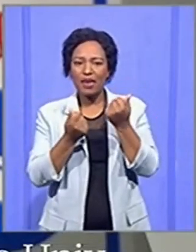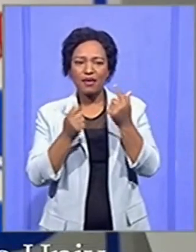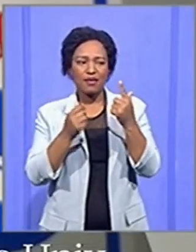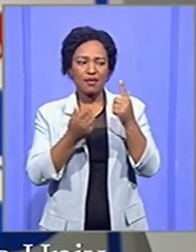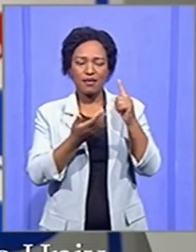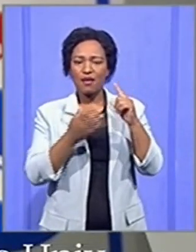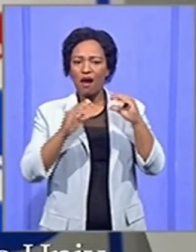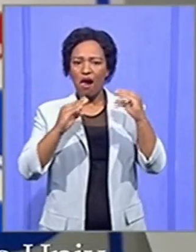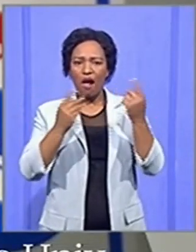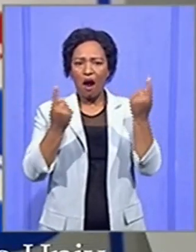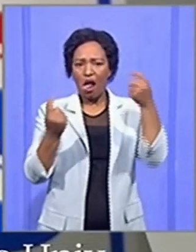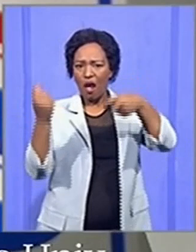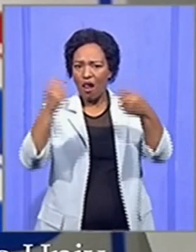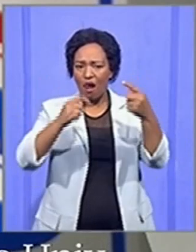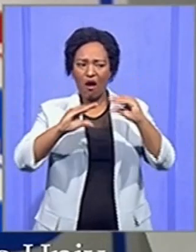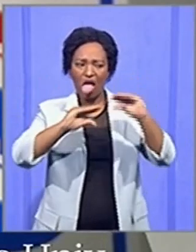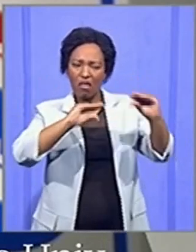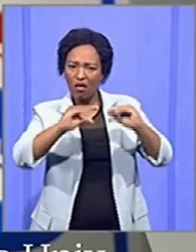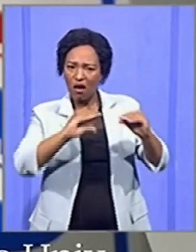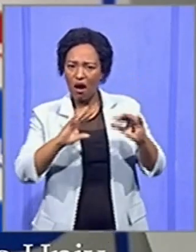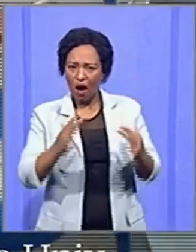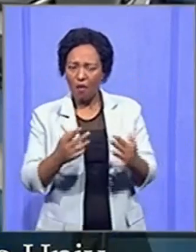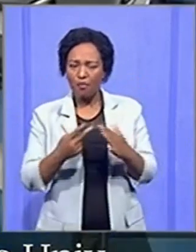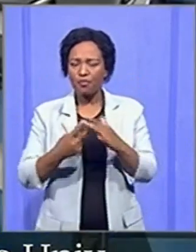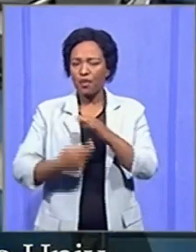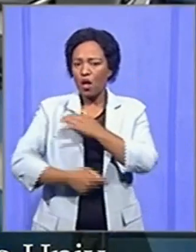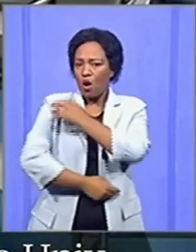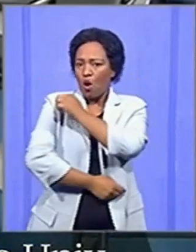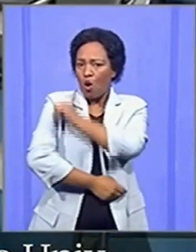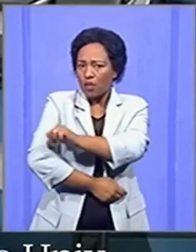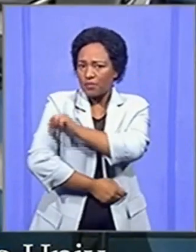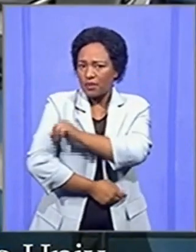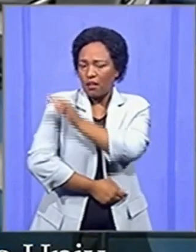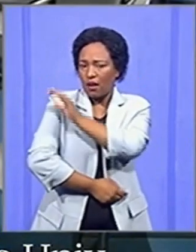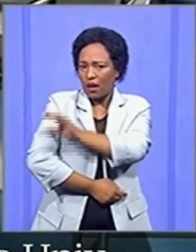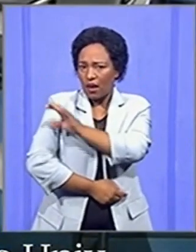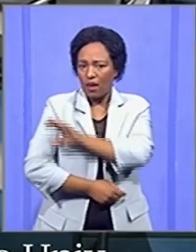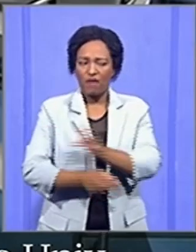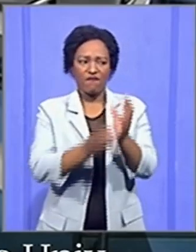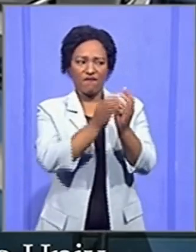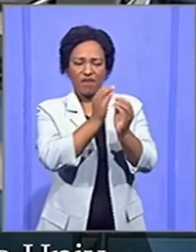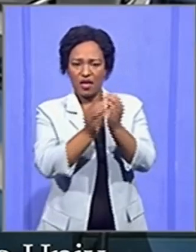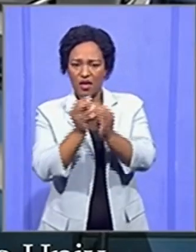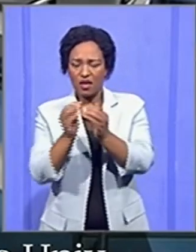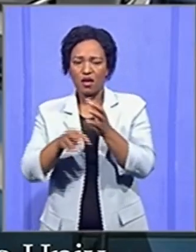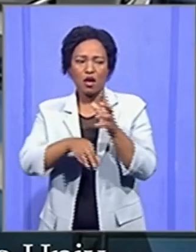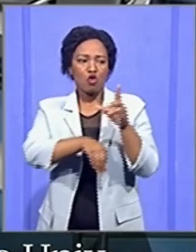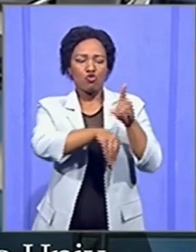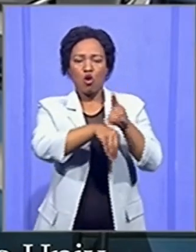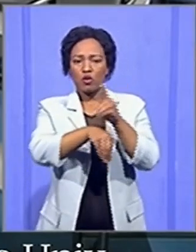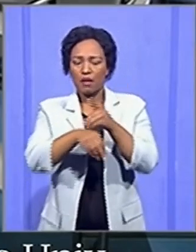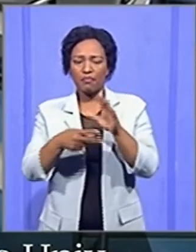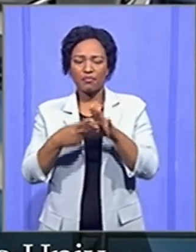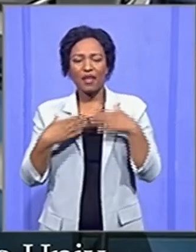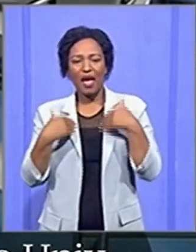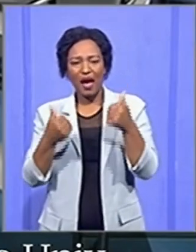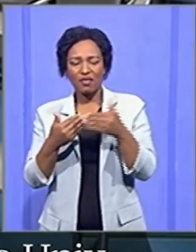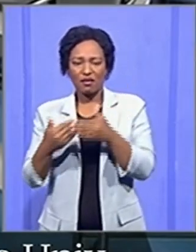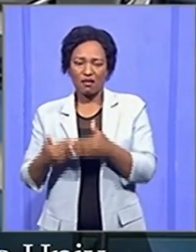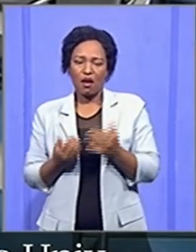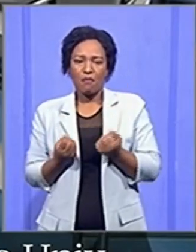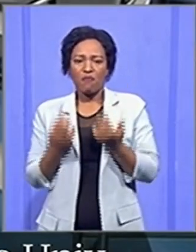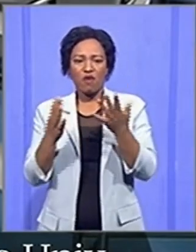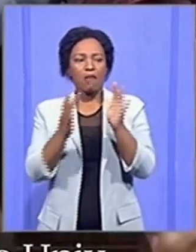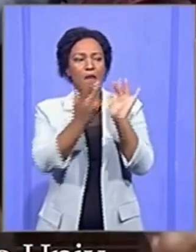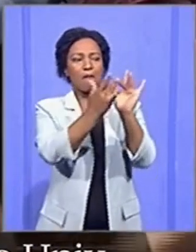jwang e tlo etsa eng dipetlele ditleliniki tlamehile di lokiswe dingaka di-healthcare providers tlamehile ba